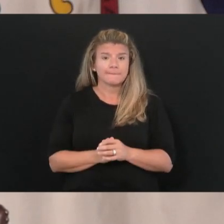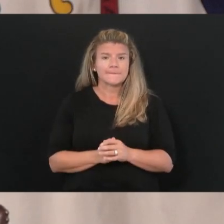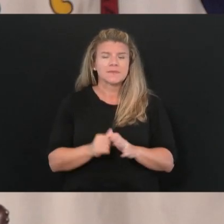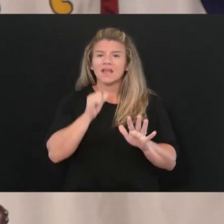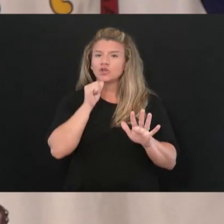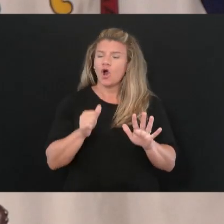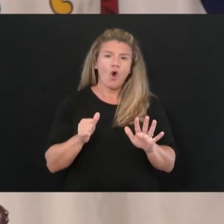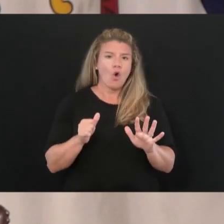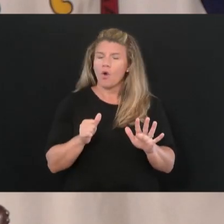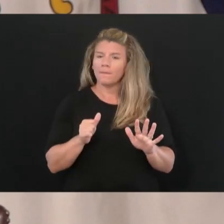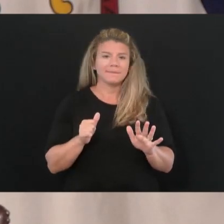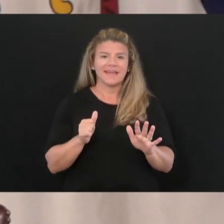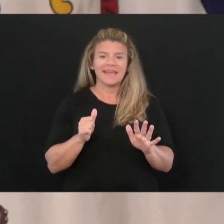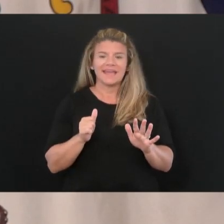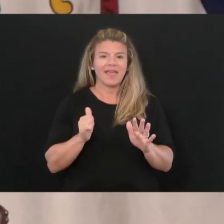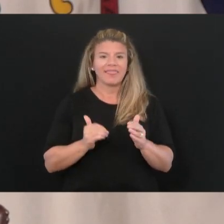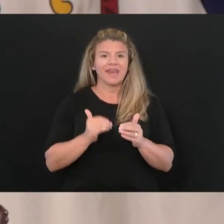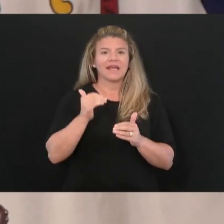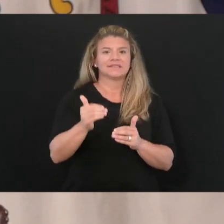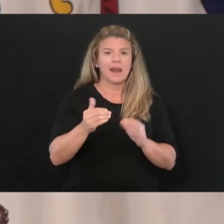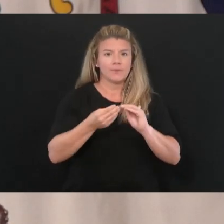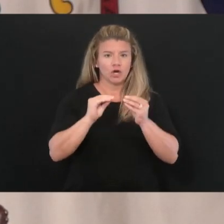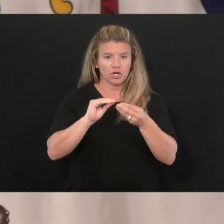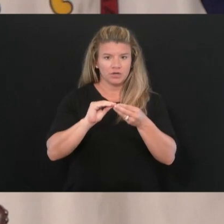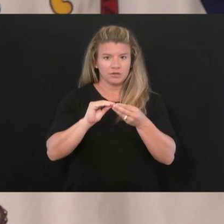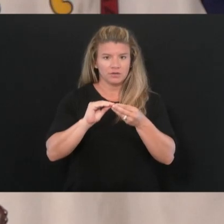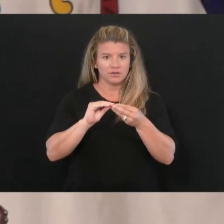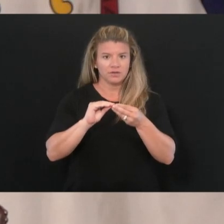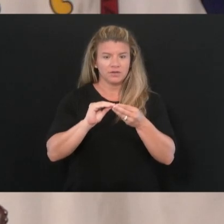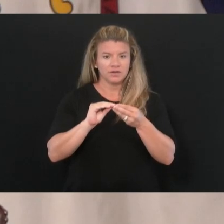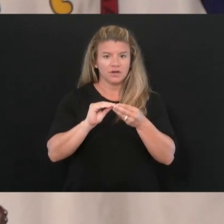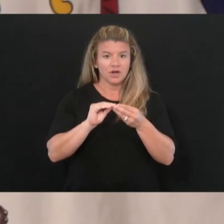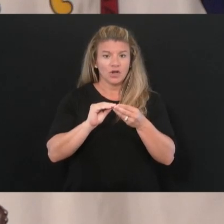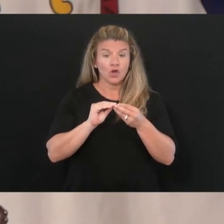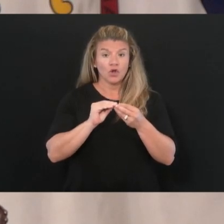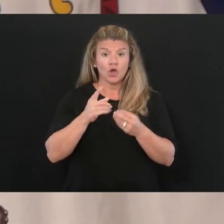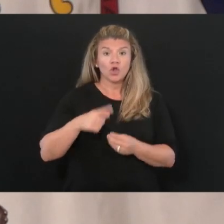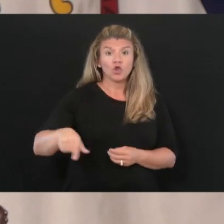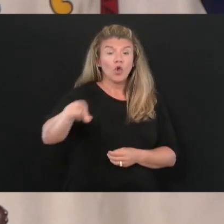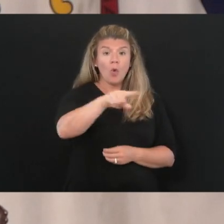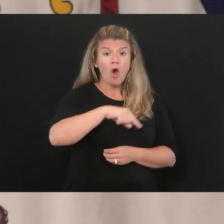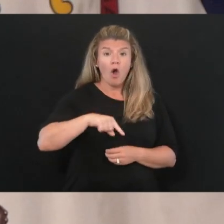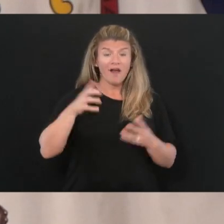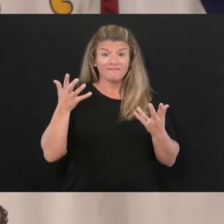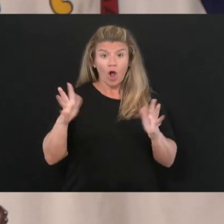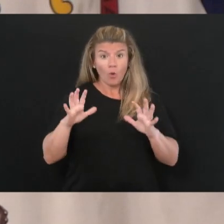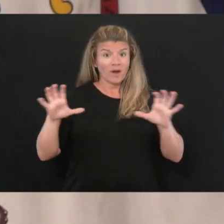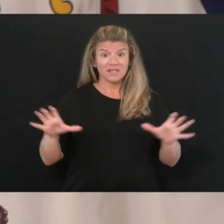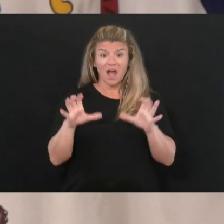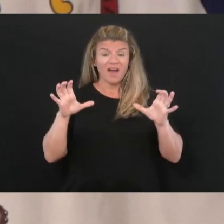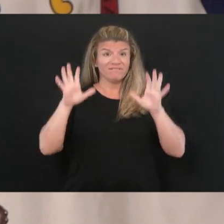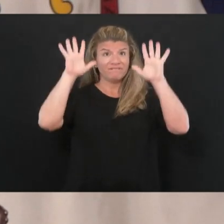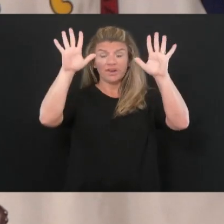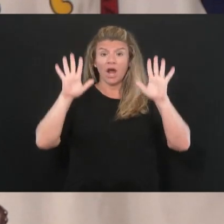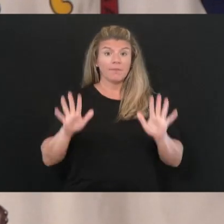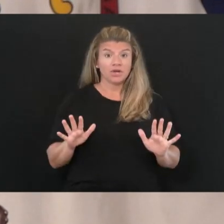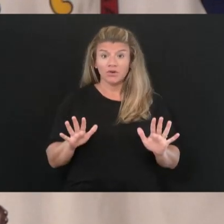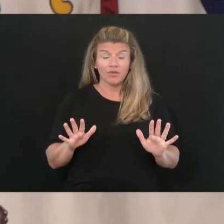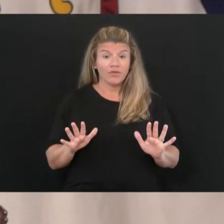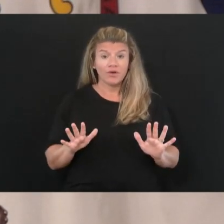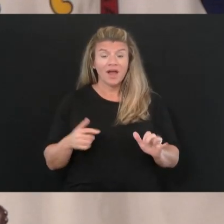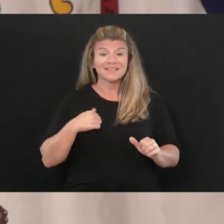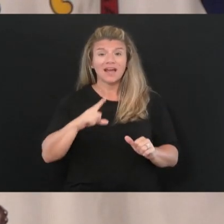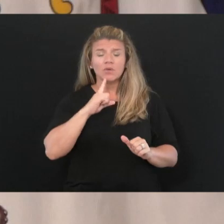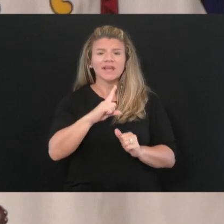Don't be the next statistic. You have done phenomenal. I urge you